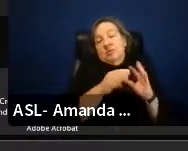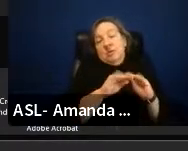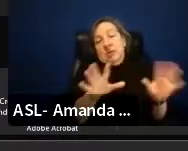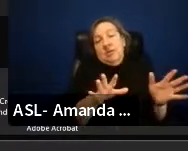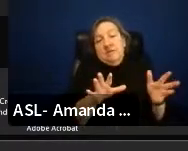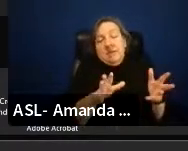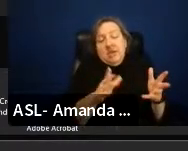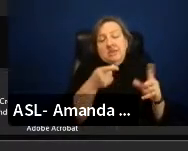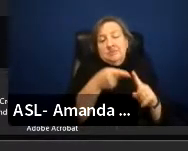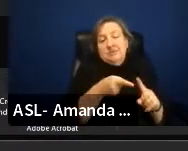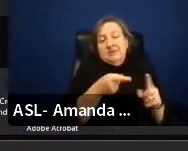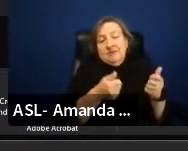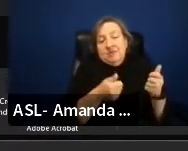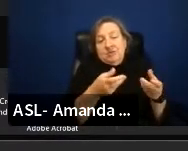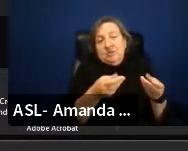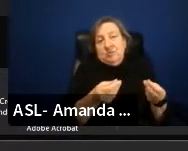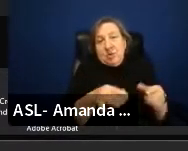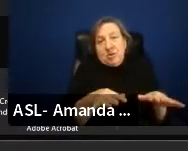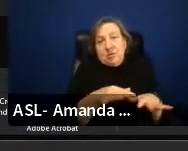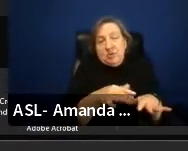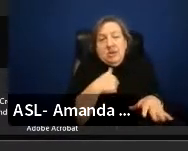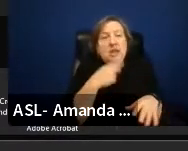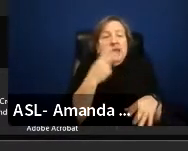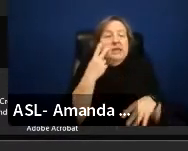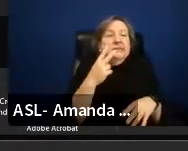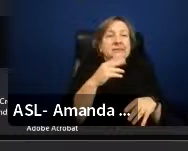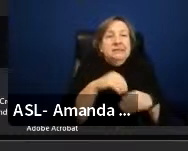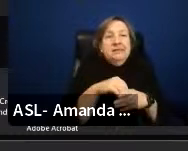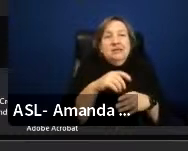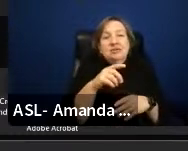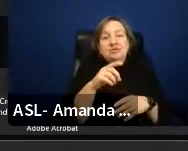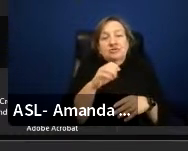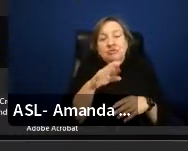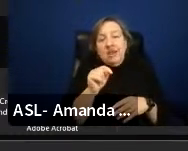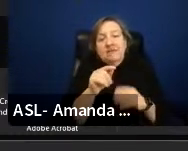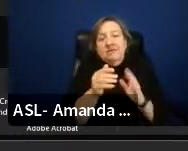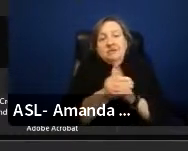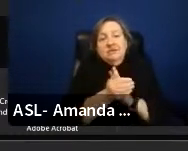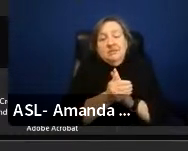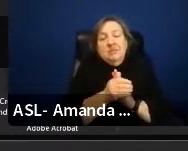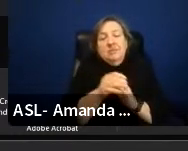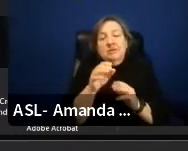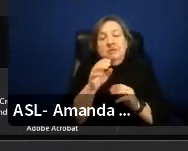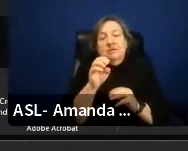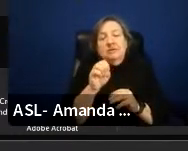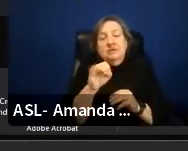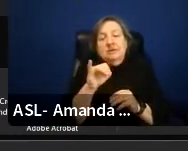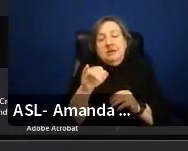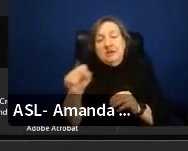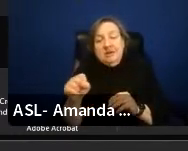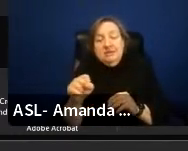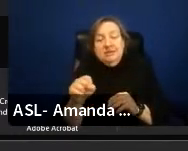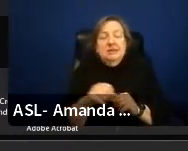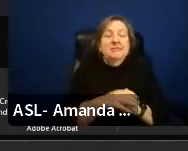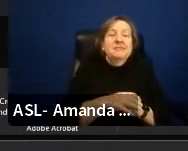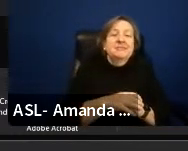specific properties I was seeing in the draft supplemental impact. The SEIS, so it's a lot of, it's a big acronym.